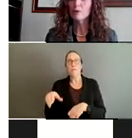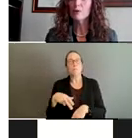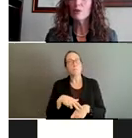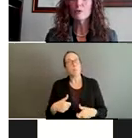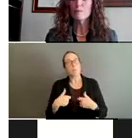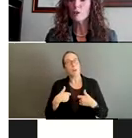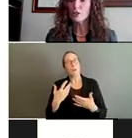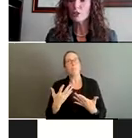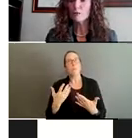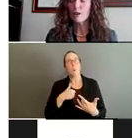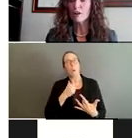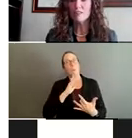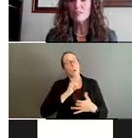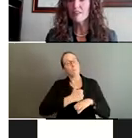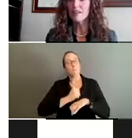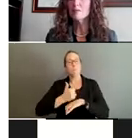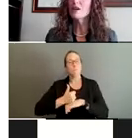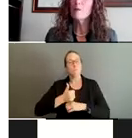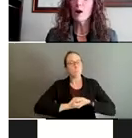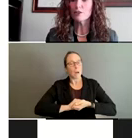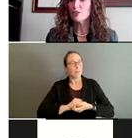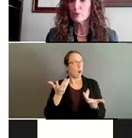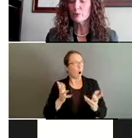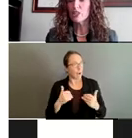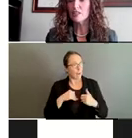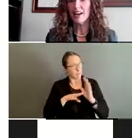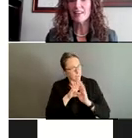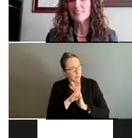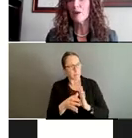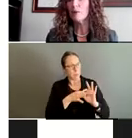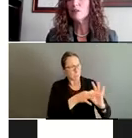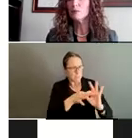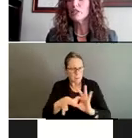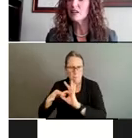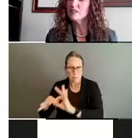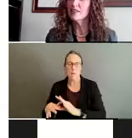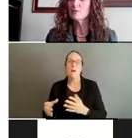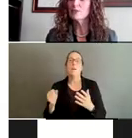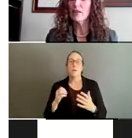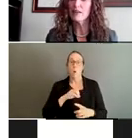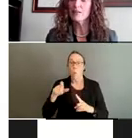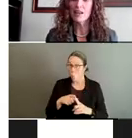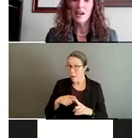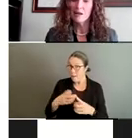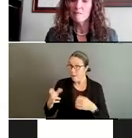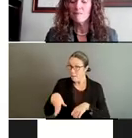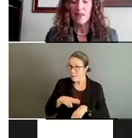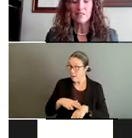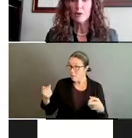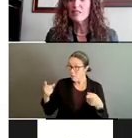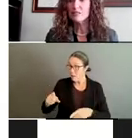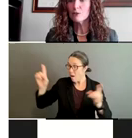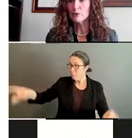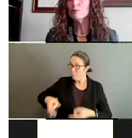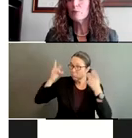are available, those partnerships are developed, partners can reach out to us and we can reach out to them so that as